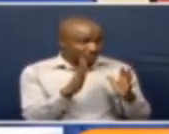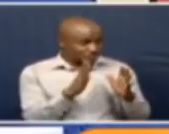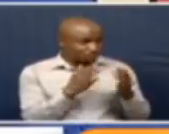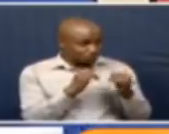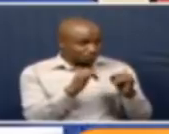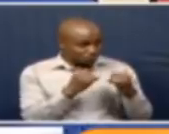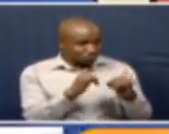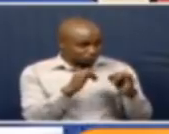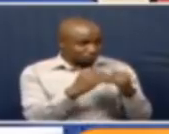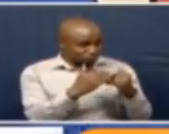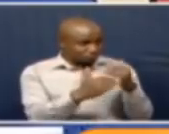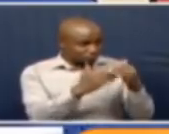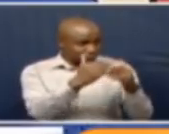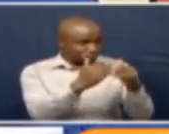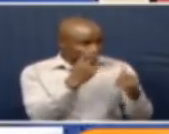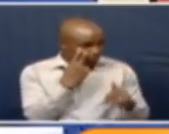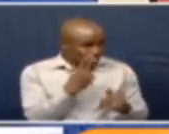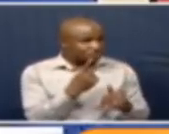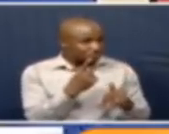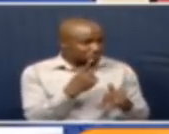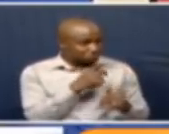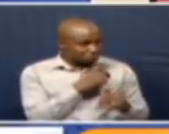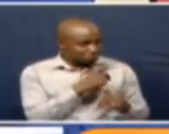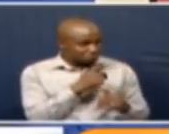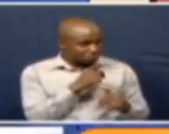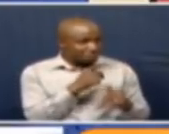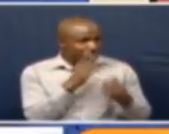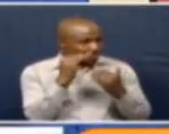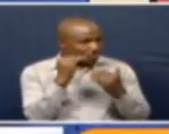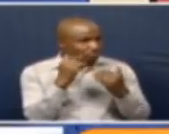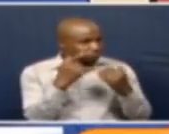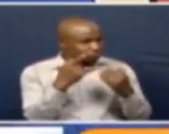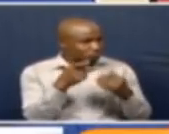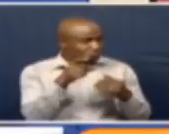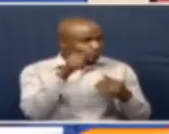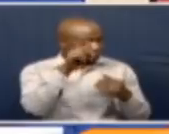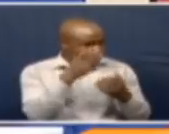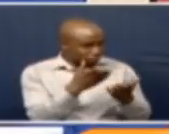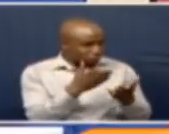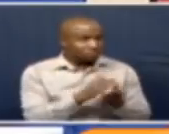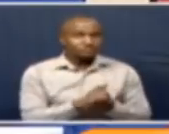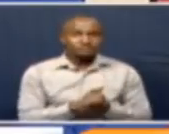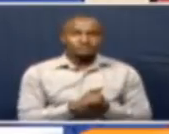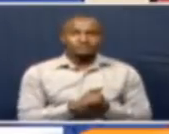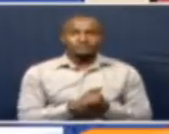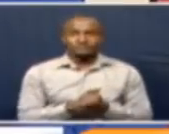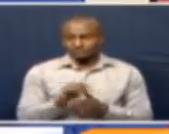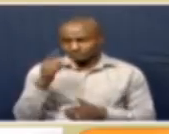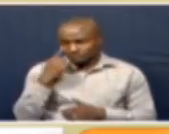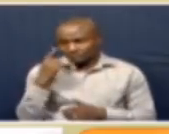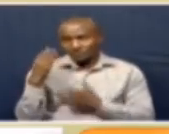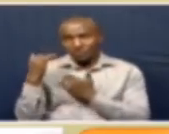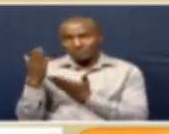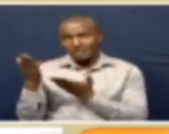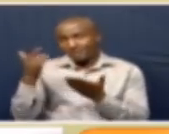strides at all? Are you seeing any hope in terms of things changing? I'm seeing hope, especially